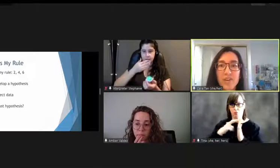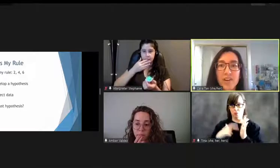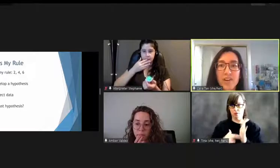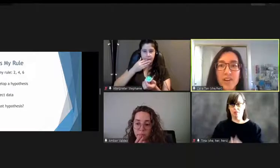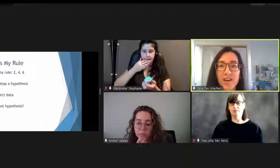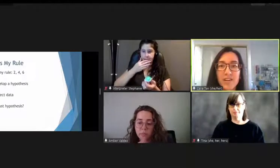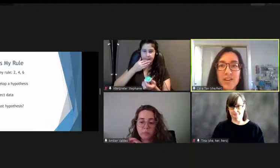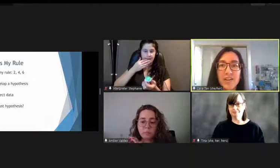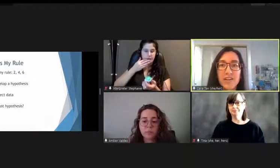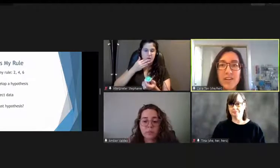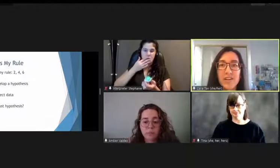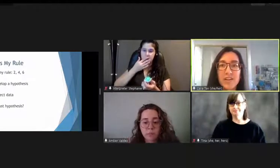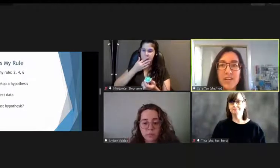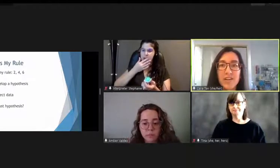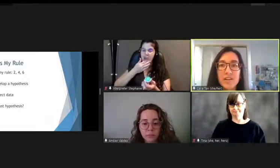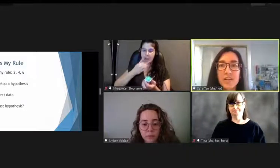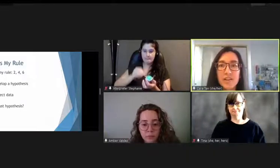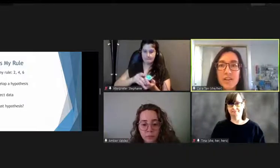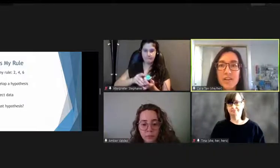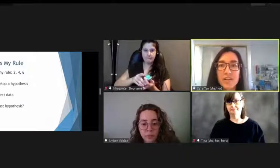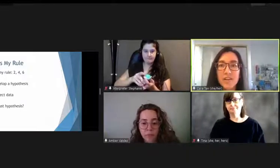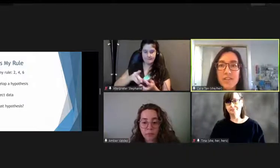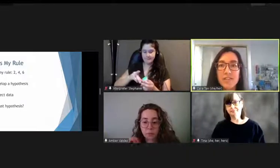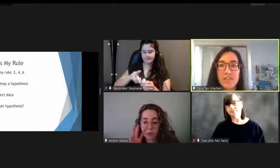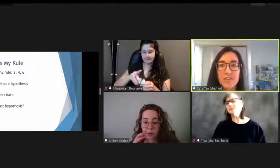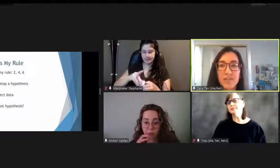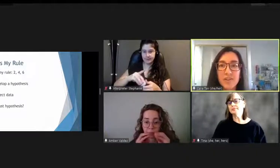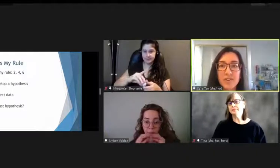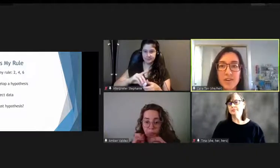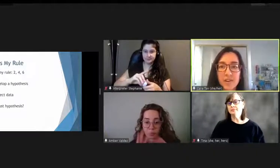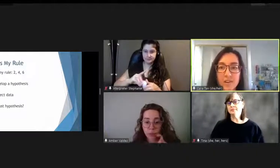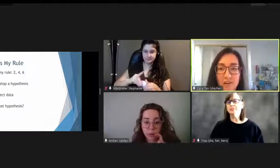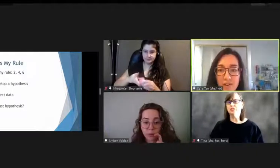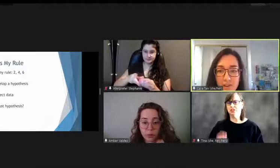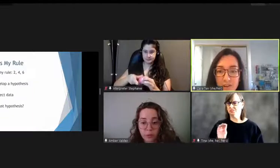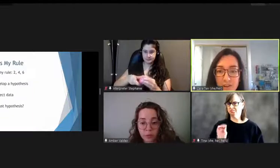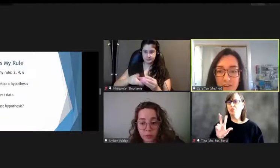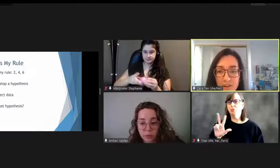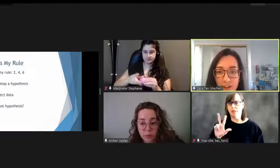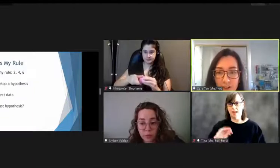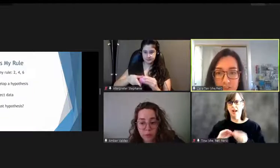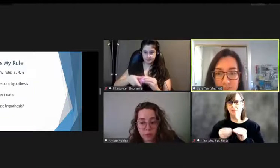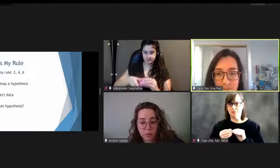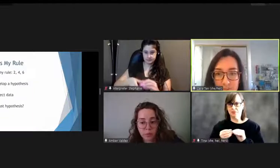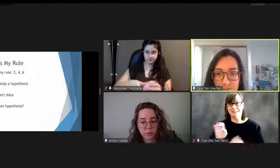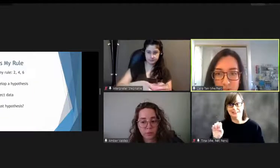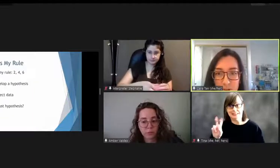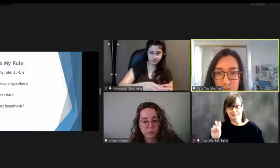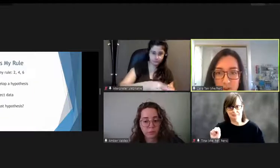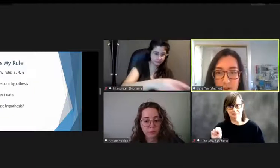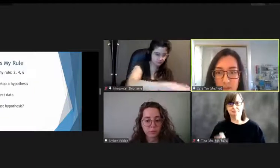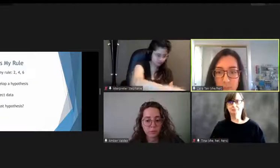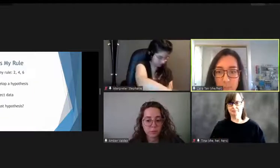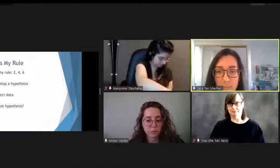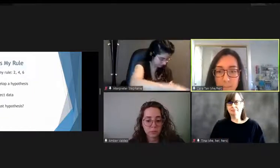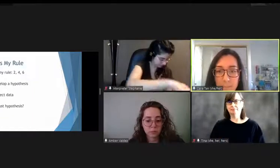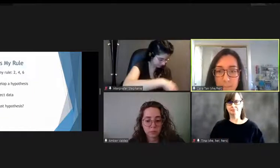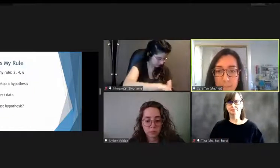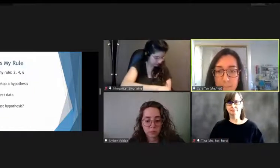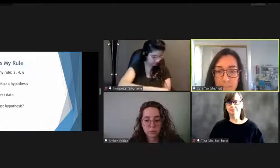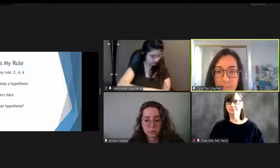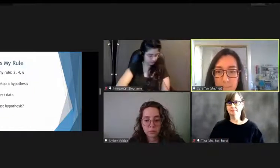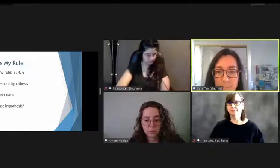of you, and so I've got to keep up.